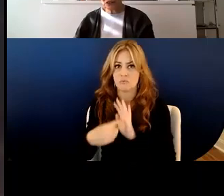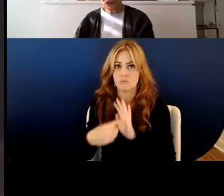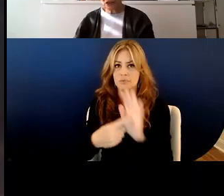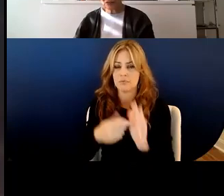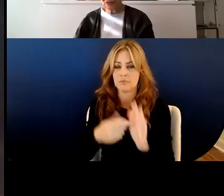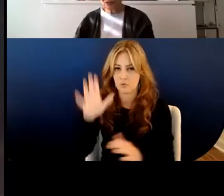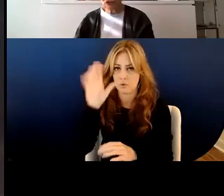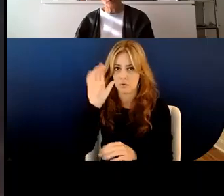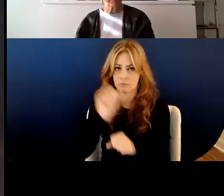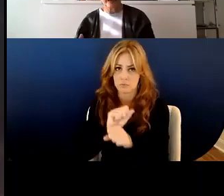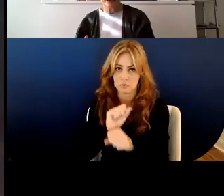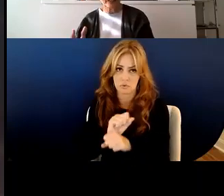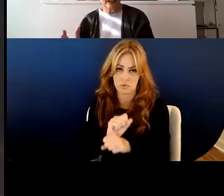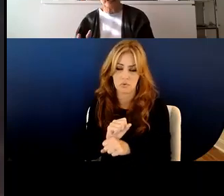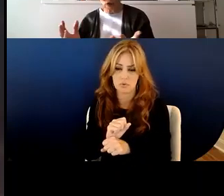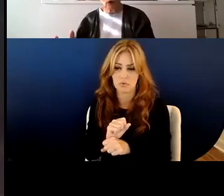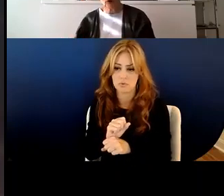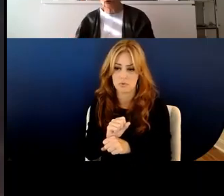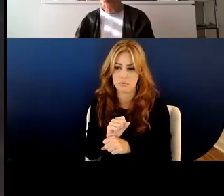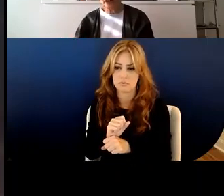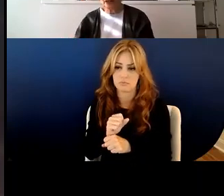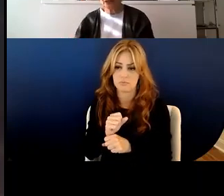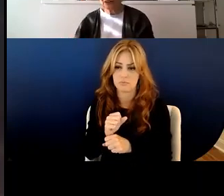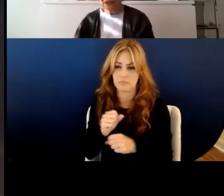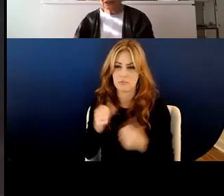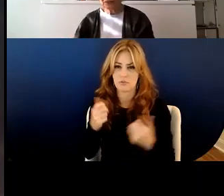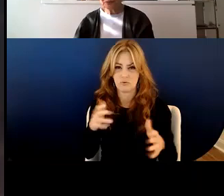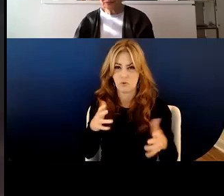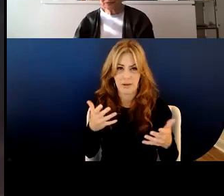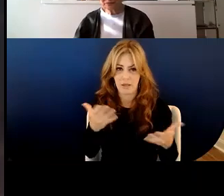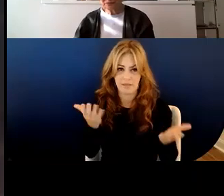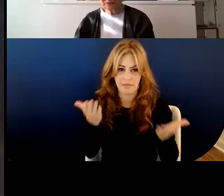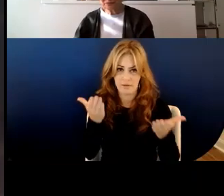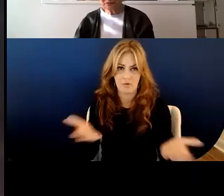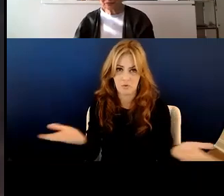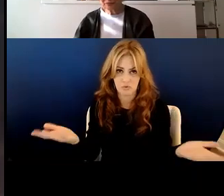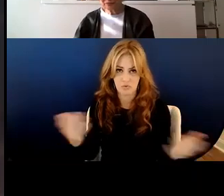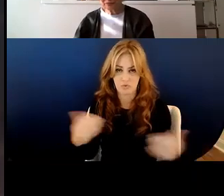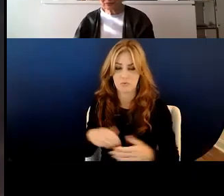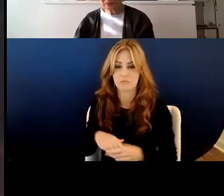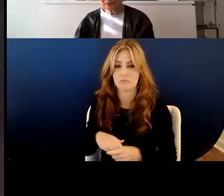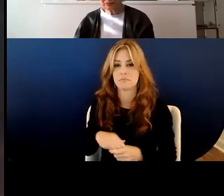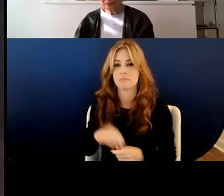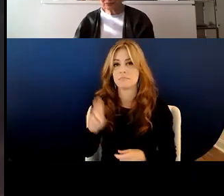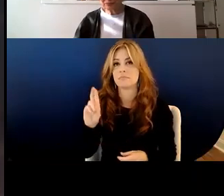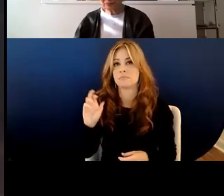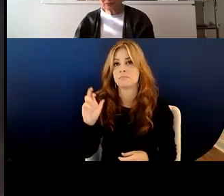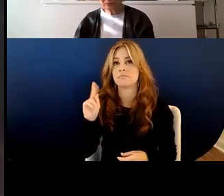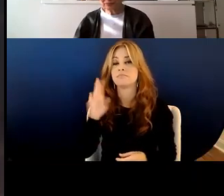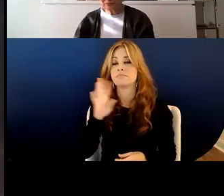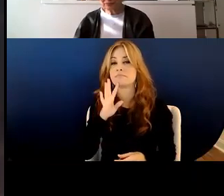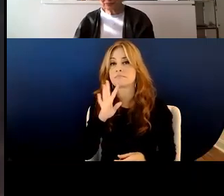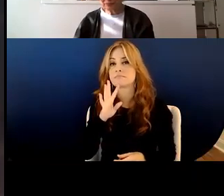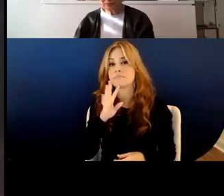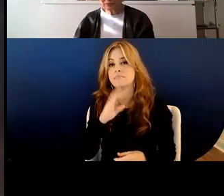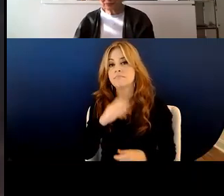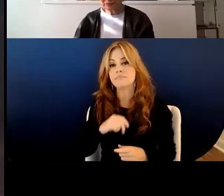meeting itself. So you've kind of have it cooked already. Yeah, and there's another aspect to that is